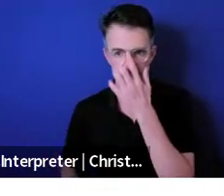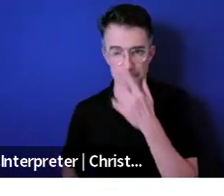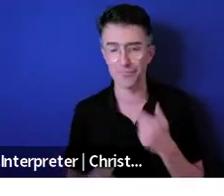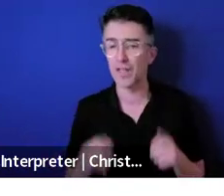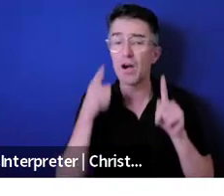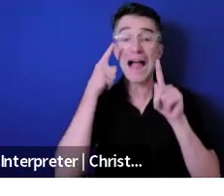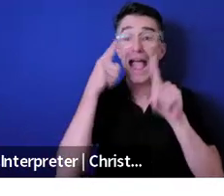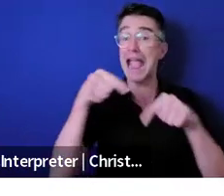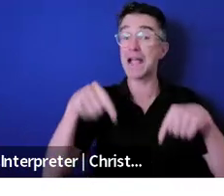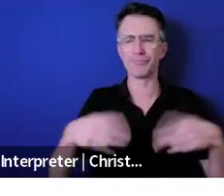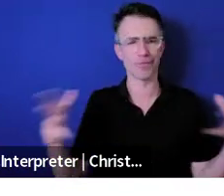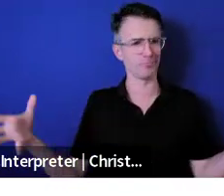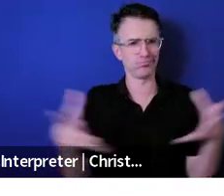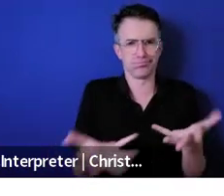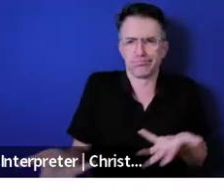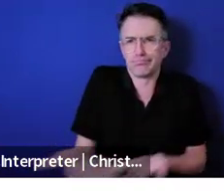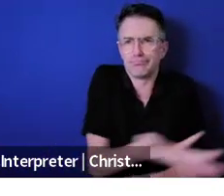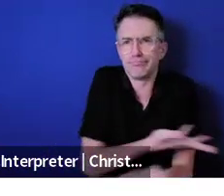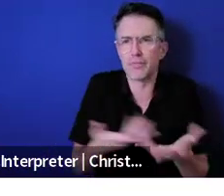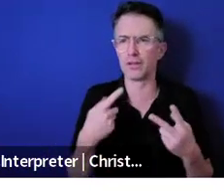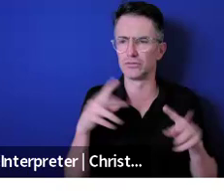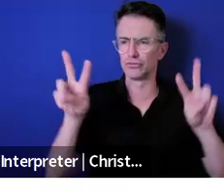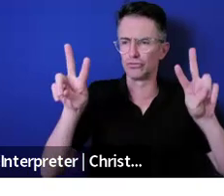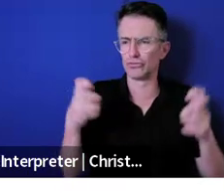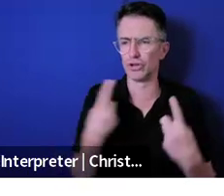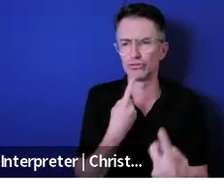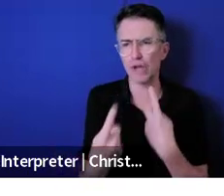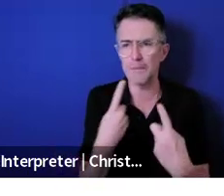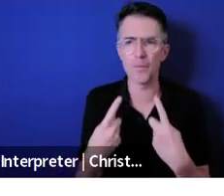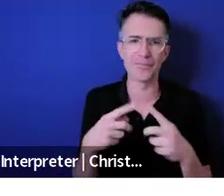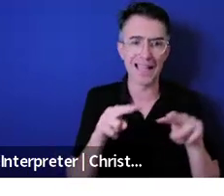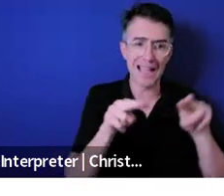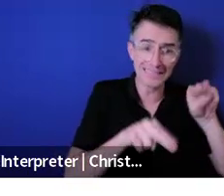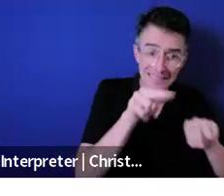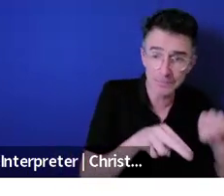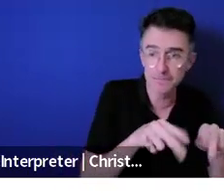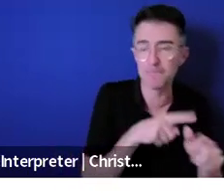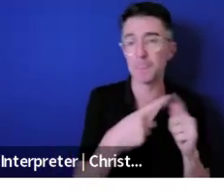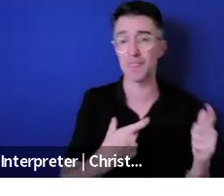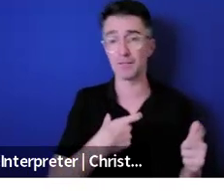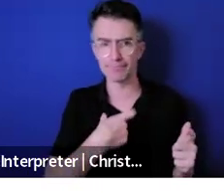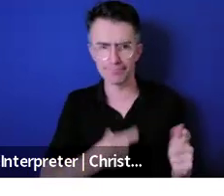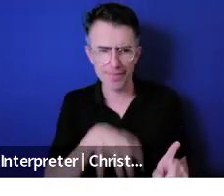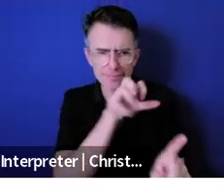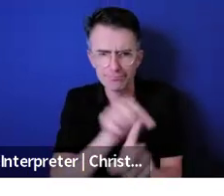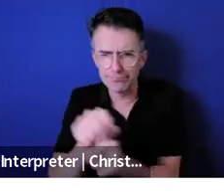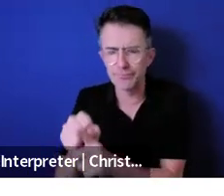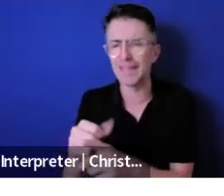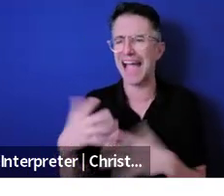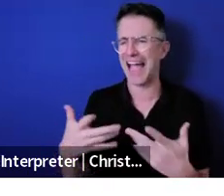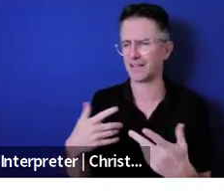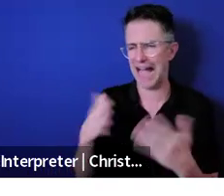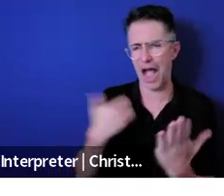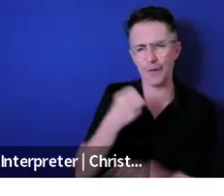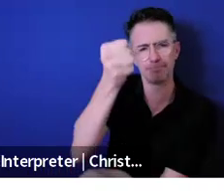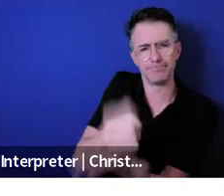the recent development in regard to the disability assessment, identification, certification, and information management that are taking